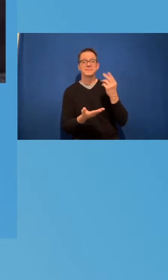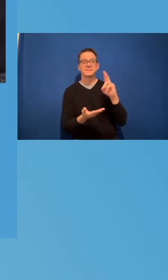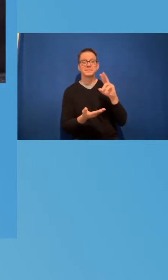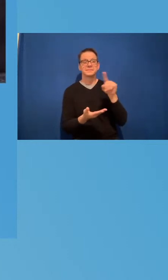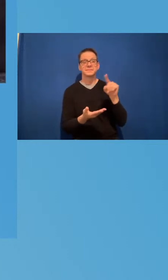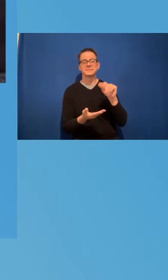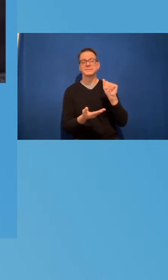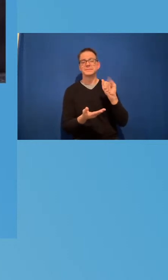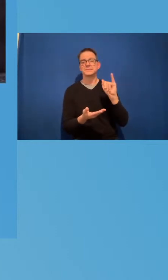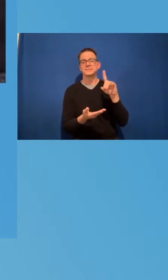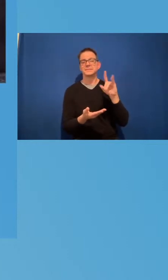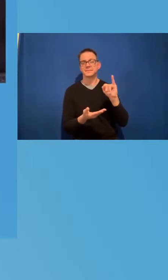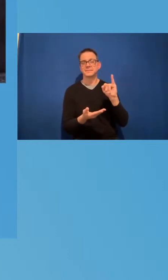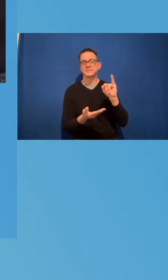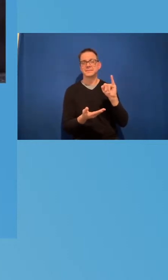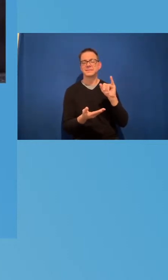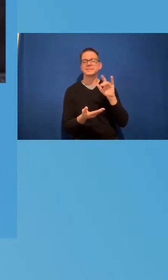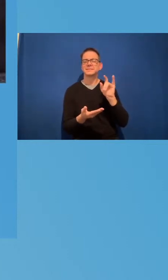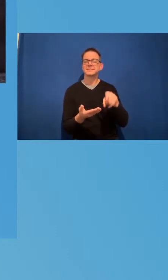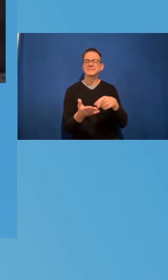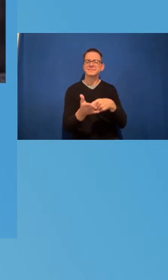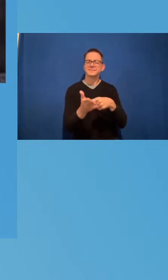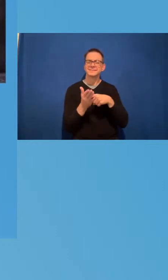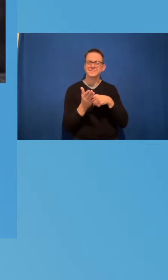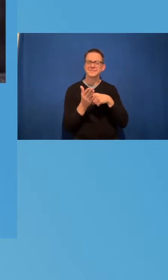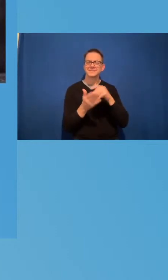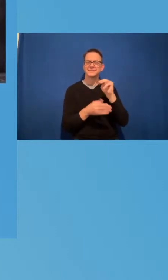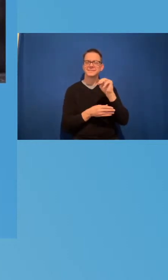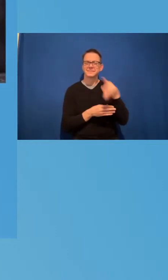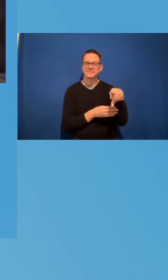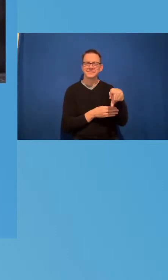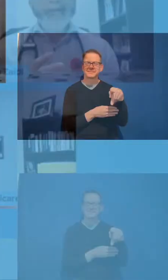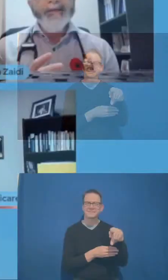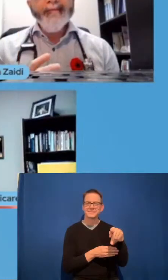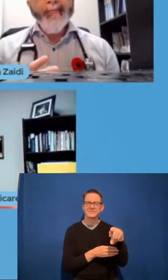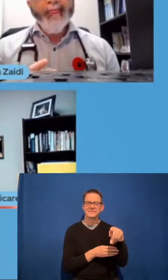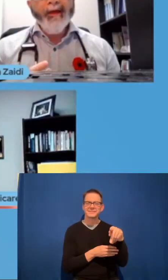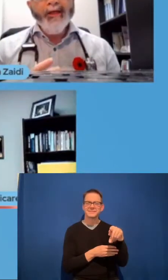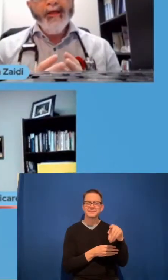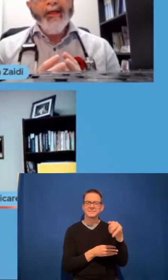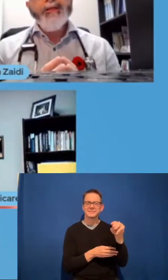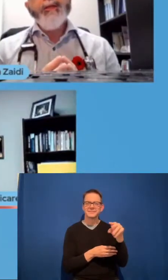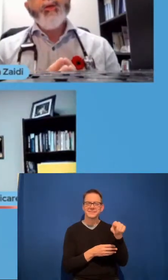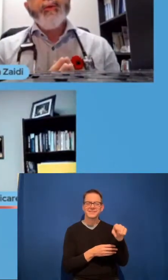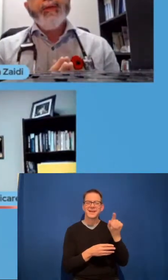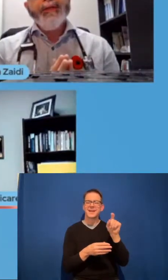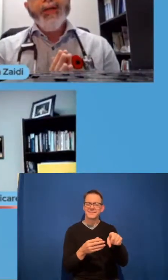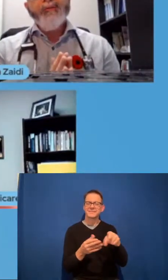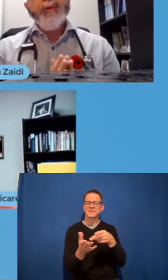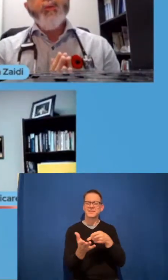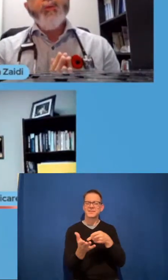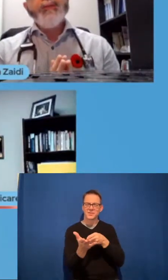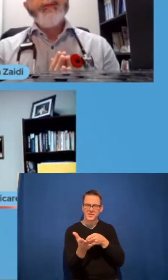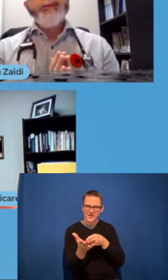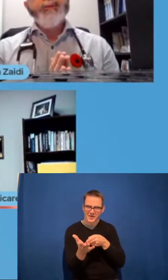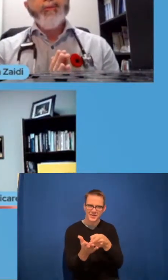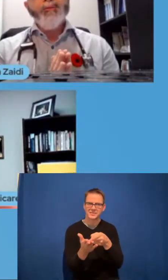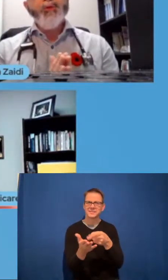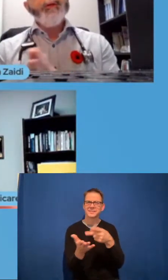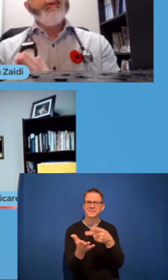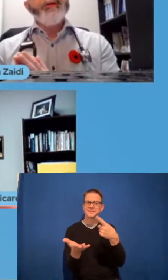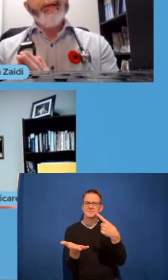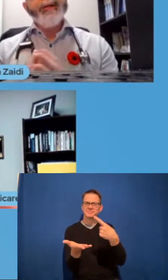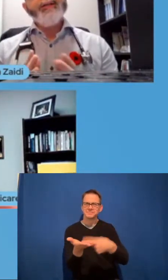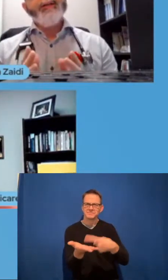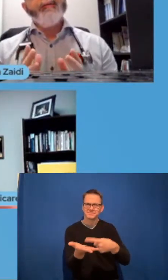honest conversation between MDs or AMA and our government, and need to know whether the government wants to